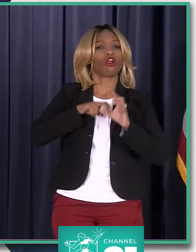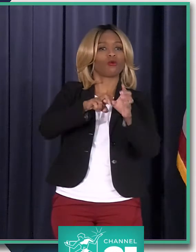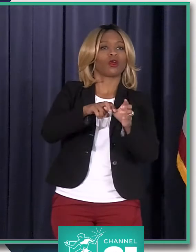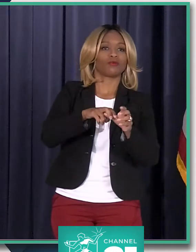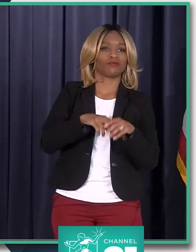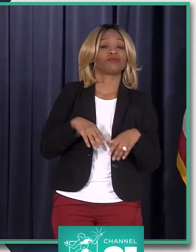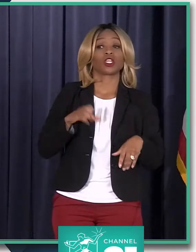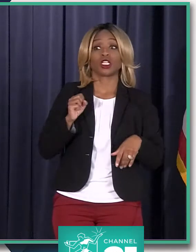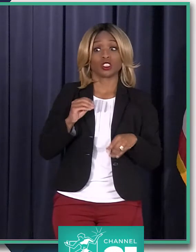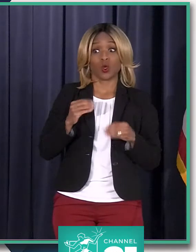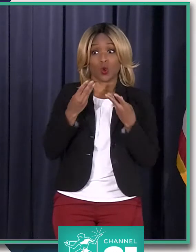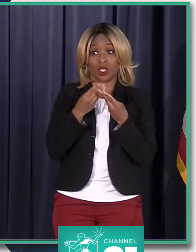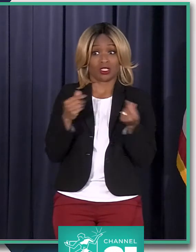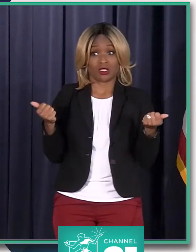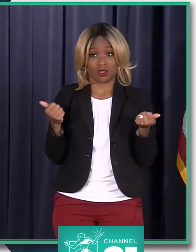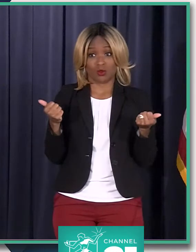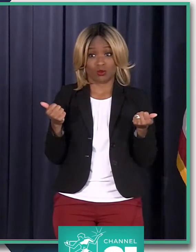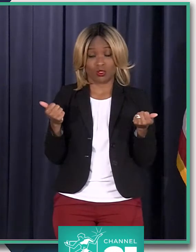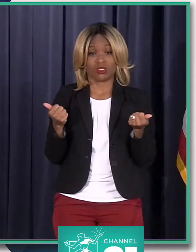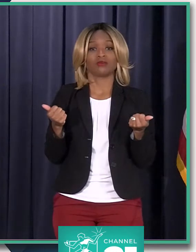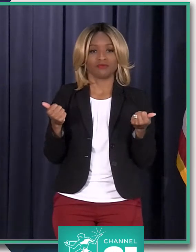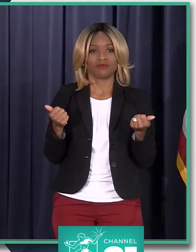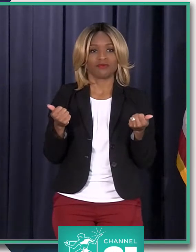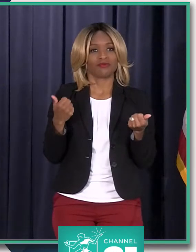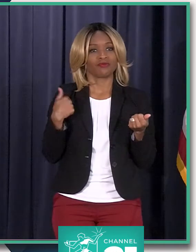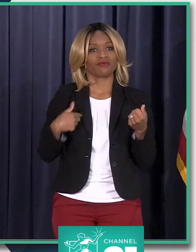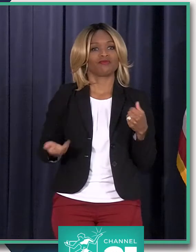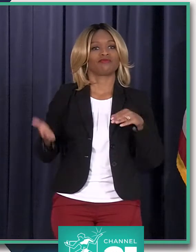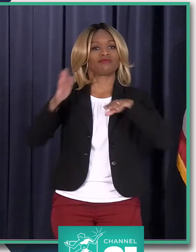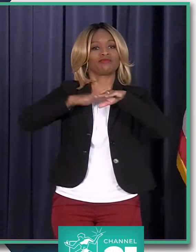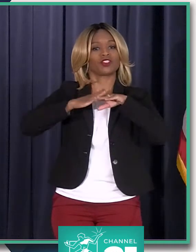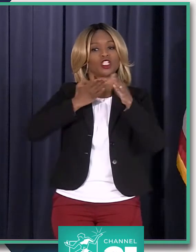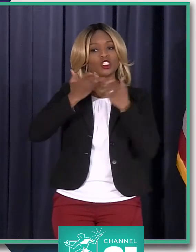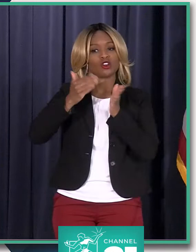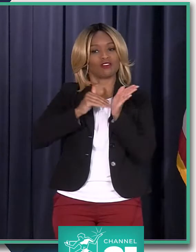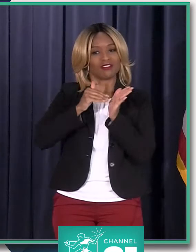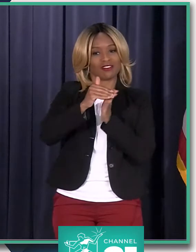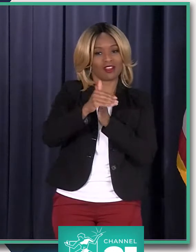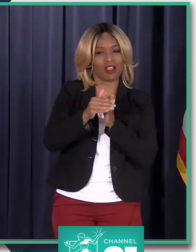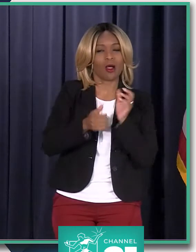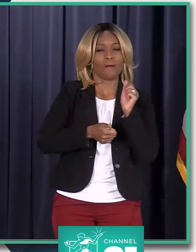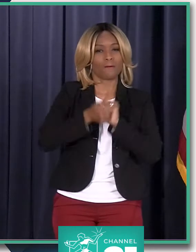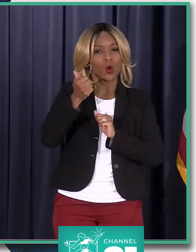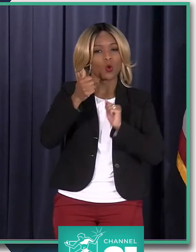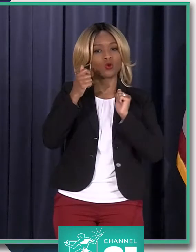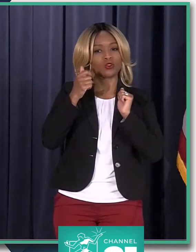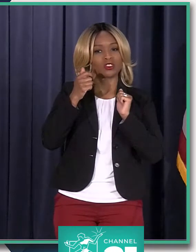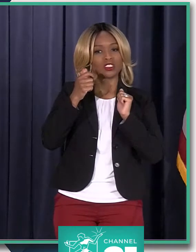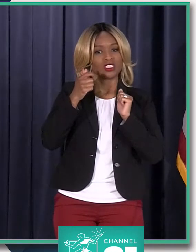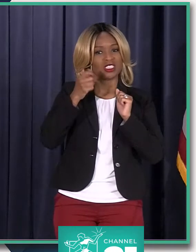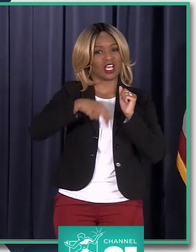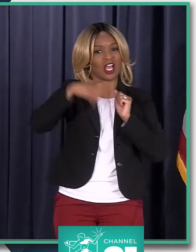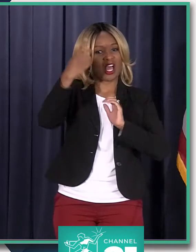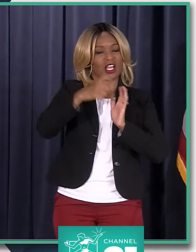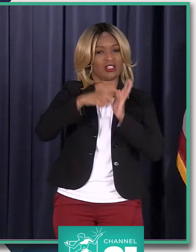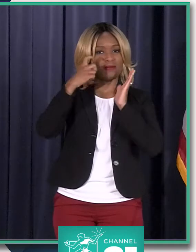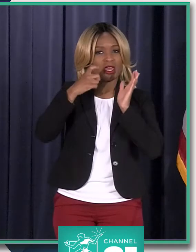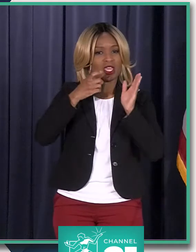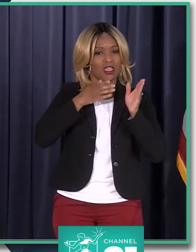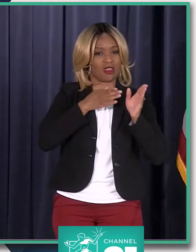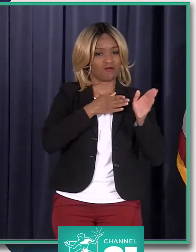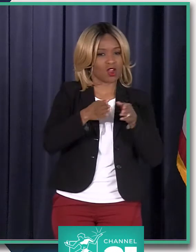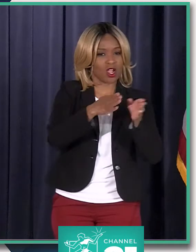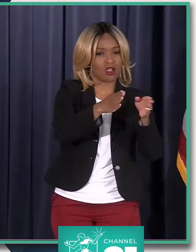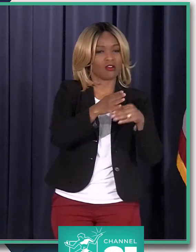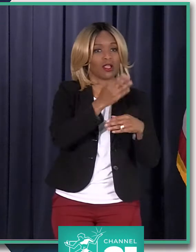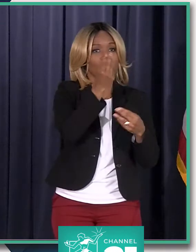external solutions to a lot of this, we increase service frequency on most in-demand routes to directly reflect our